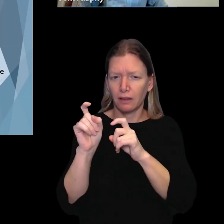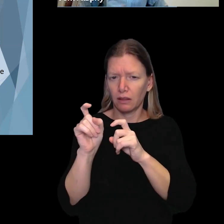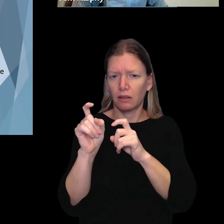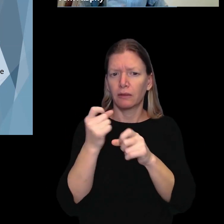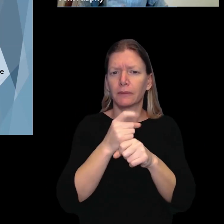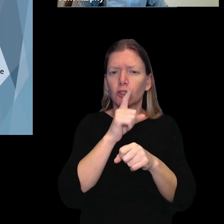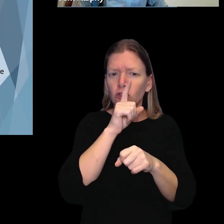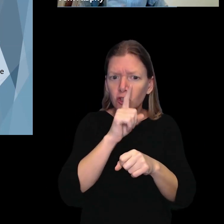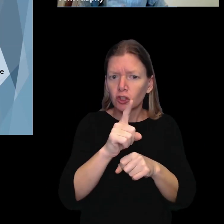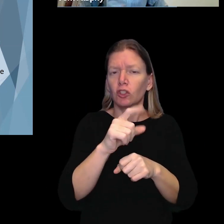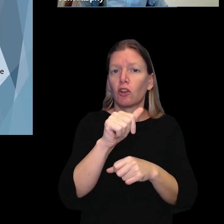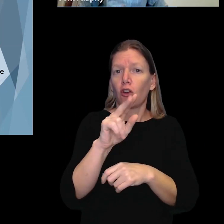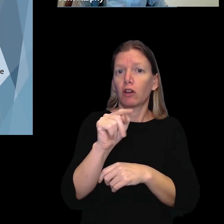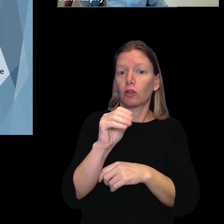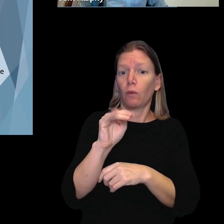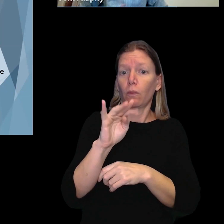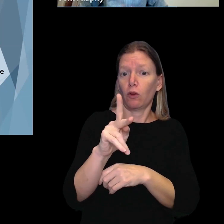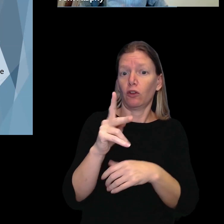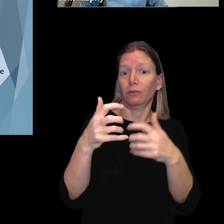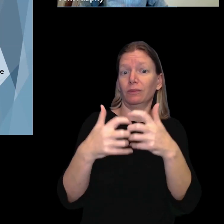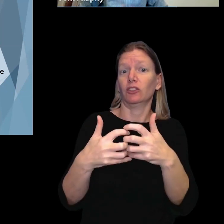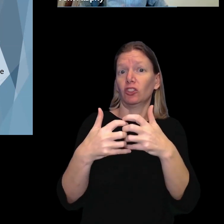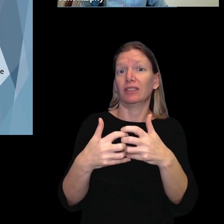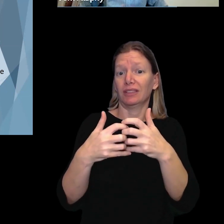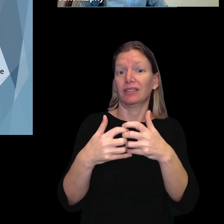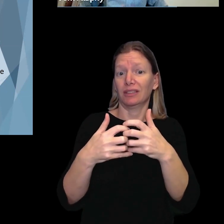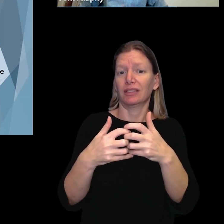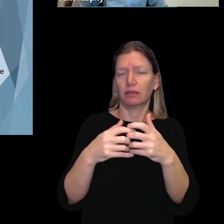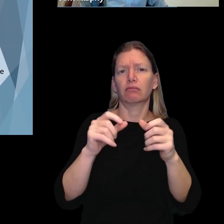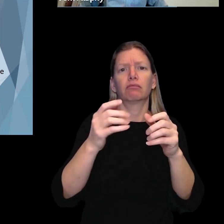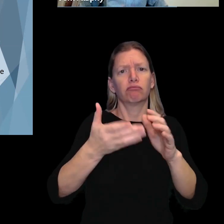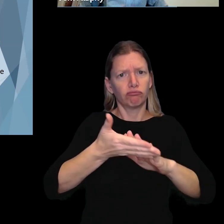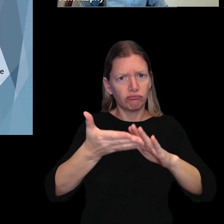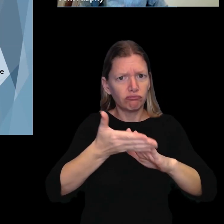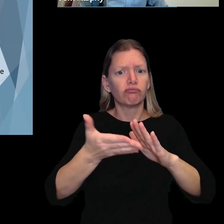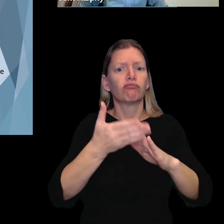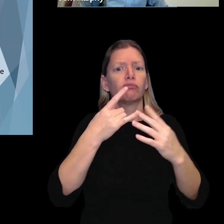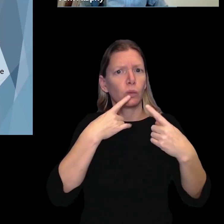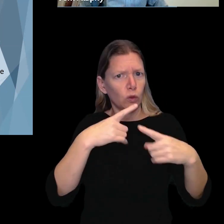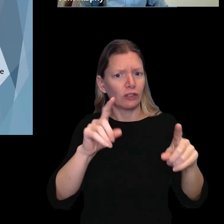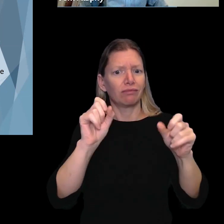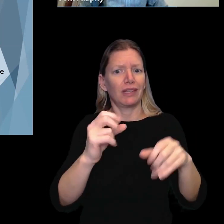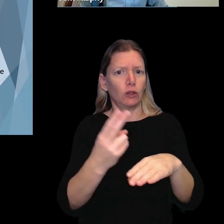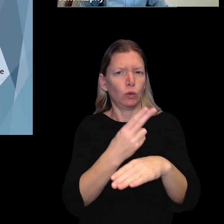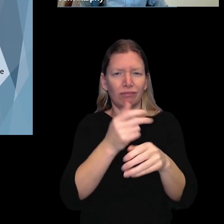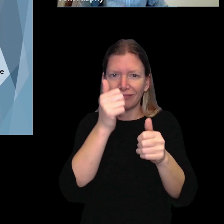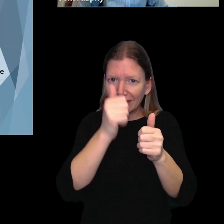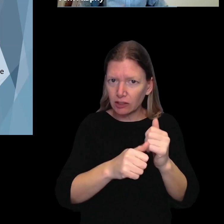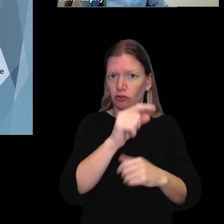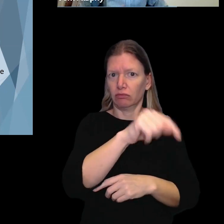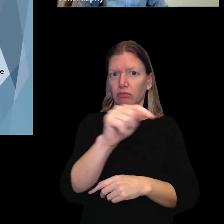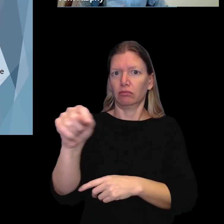place surveys in terms of making sure that there is an AutoMark machine which is usable